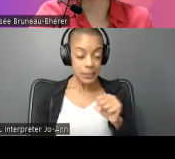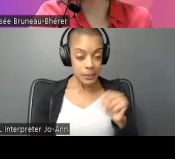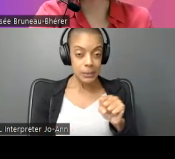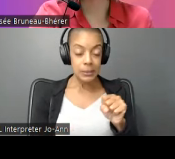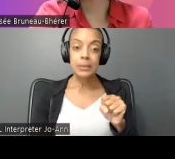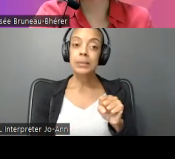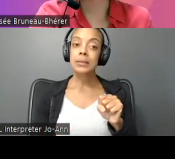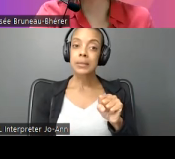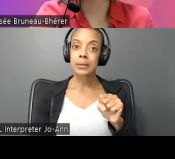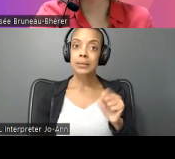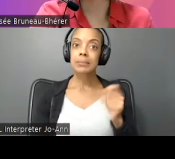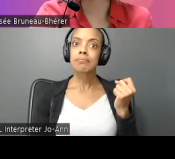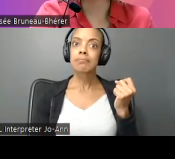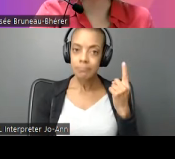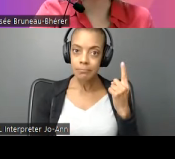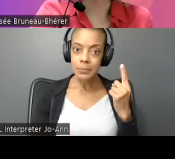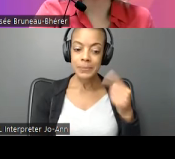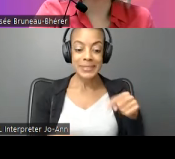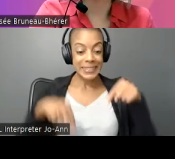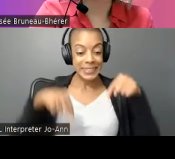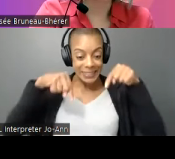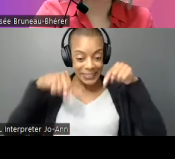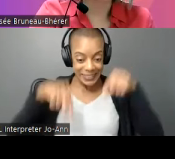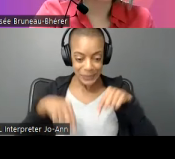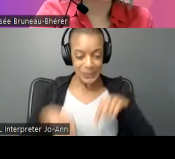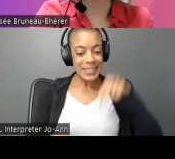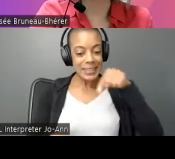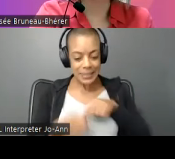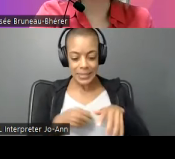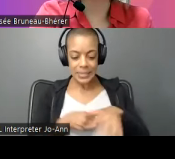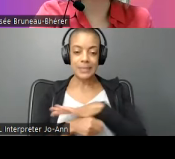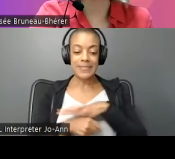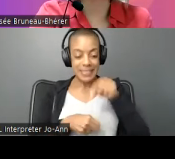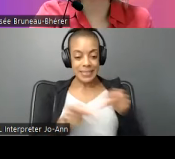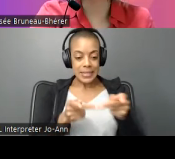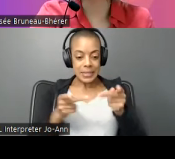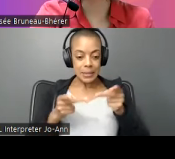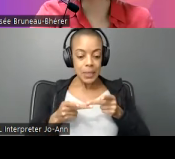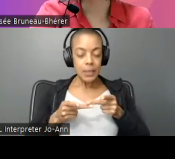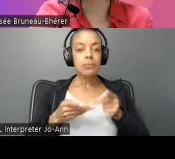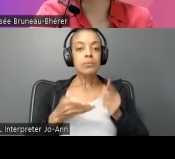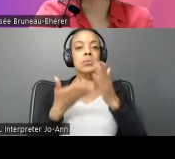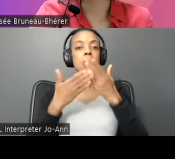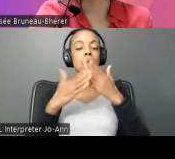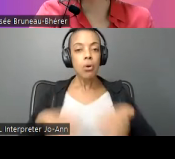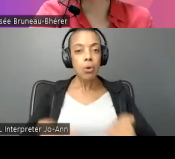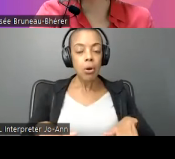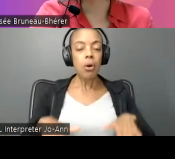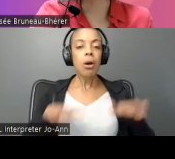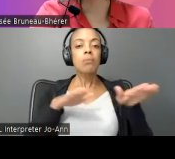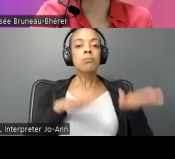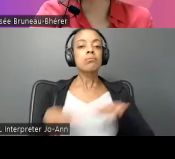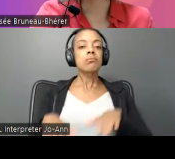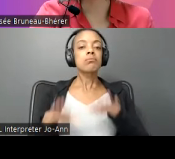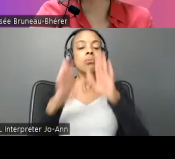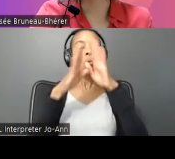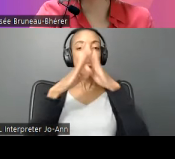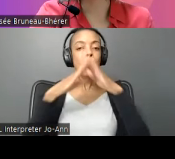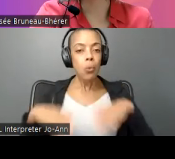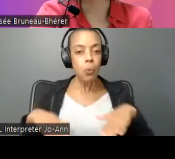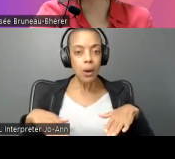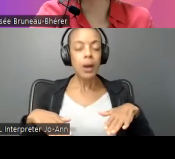But within this space, this calm, serene, soothing, kind space, the child can put down